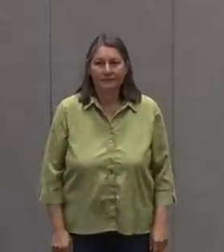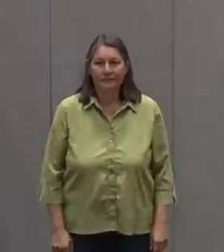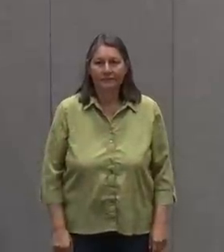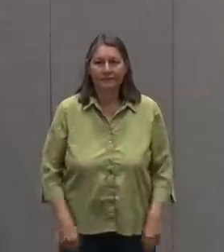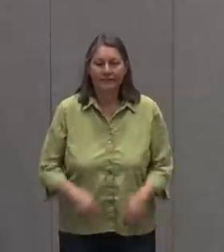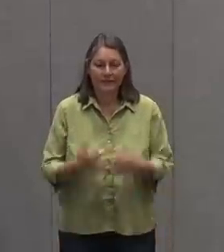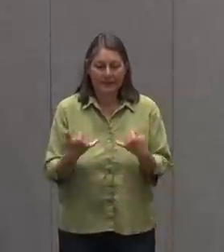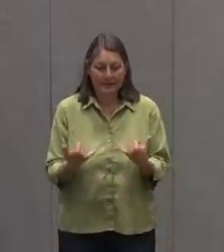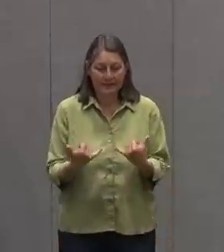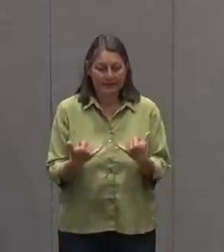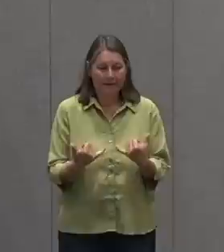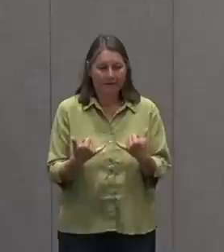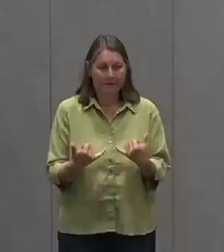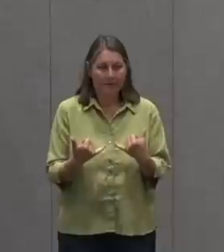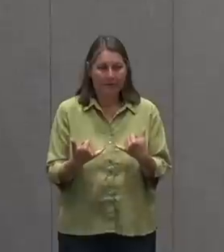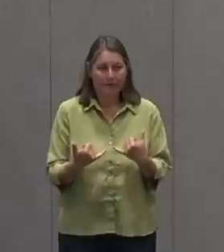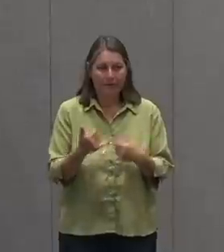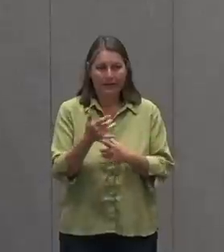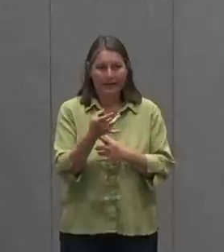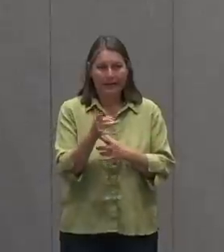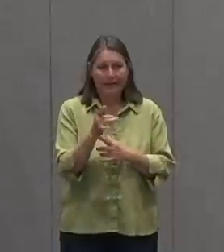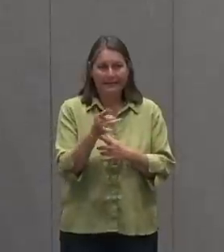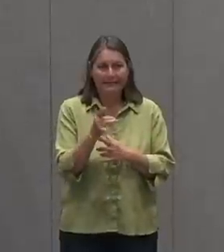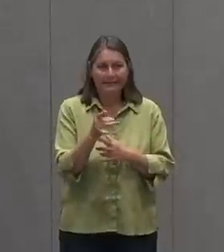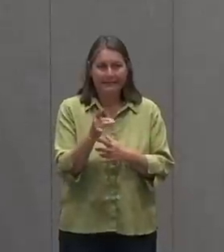do my 18.